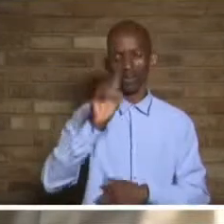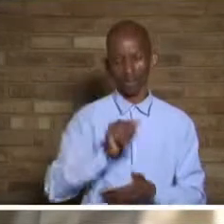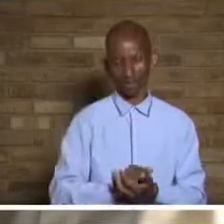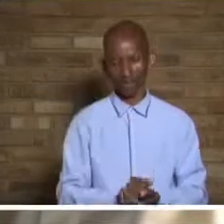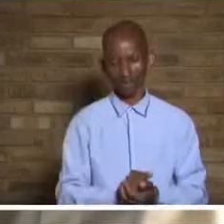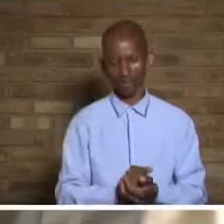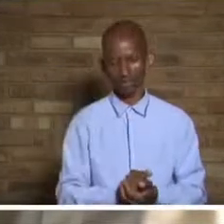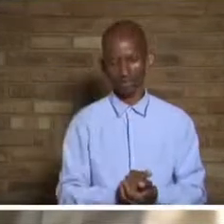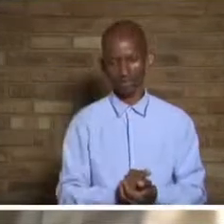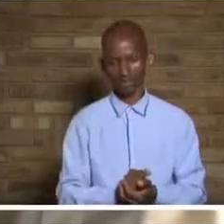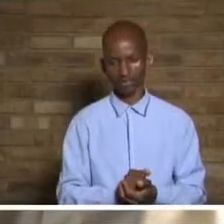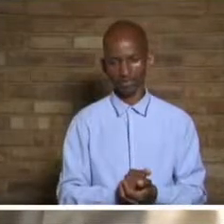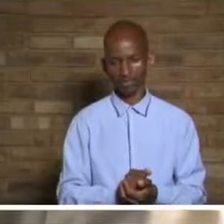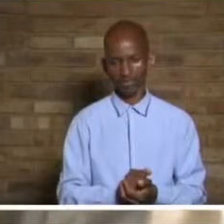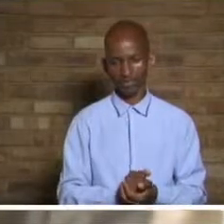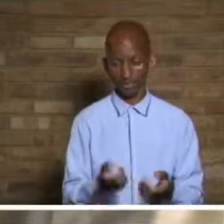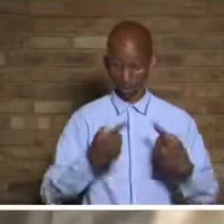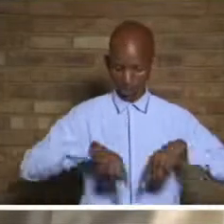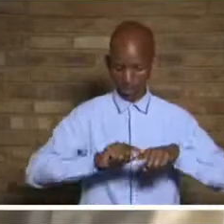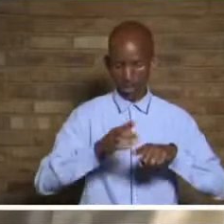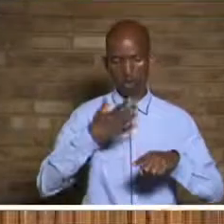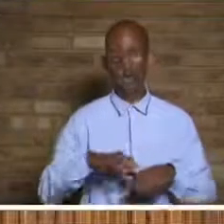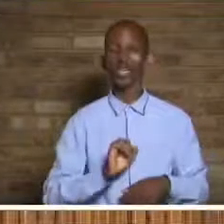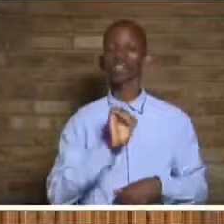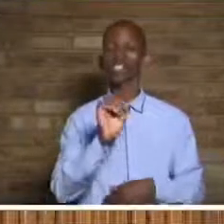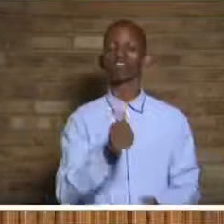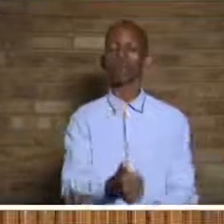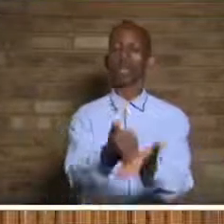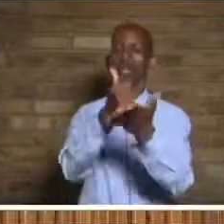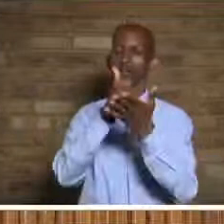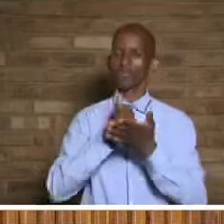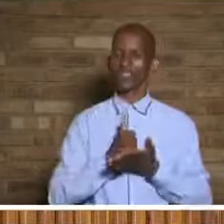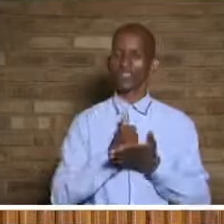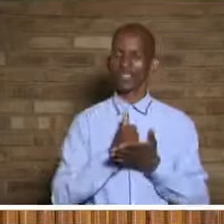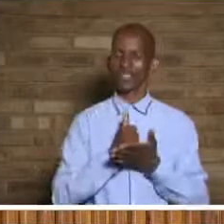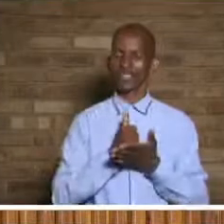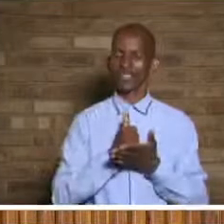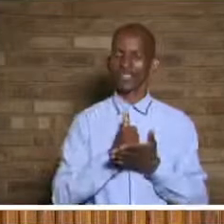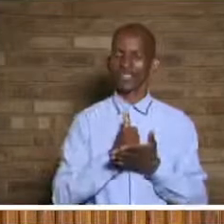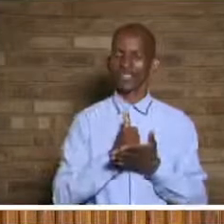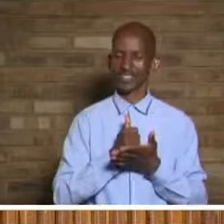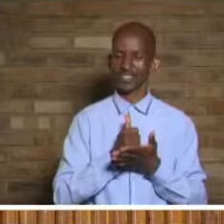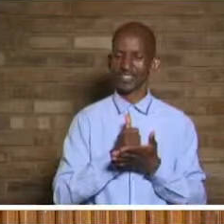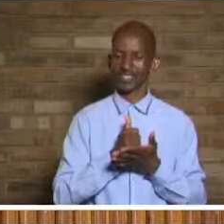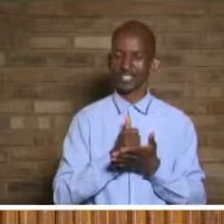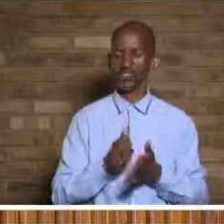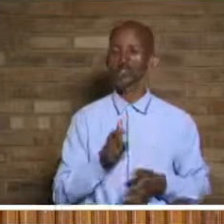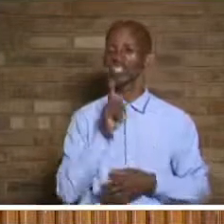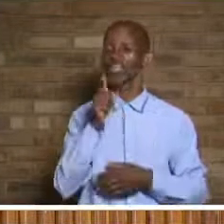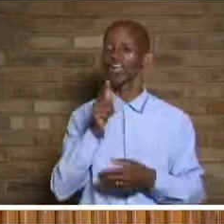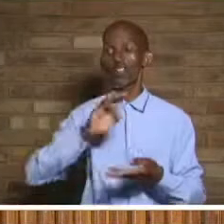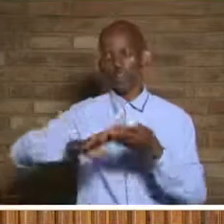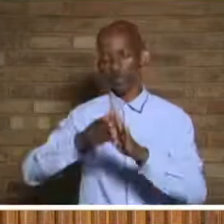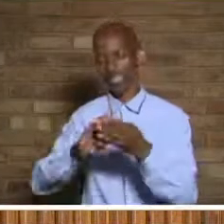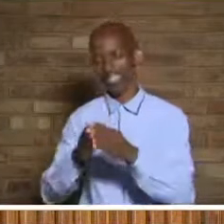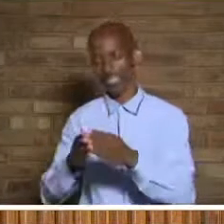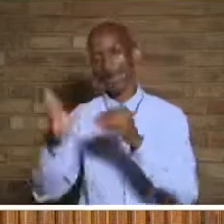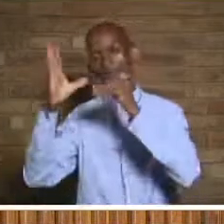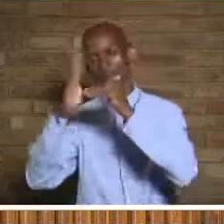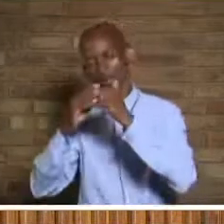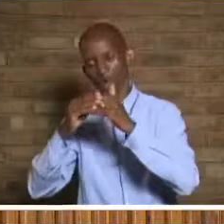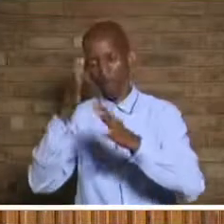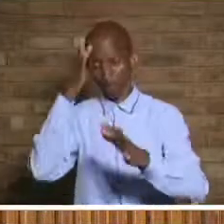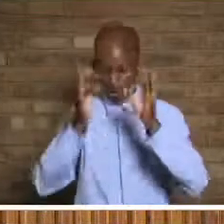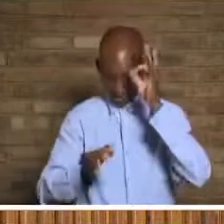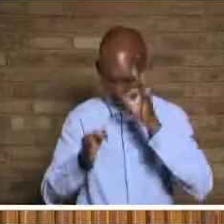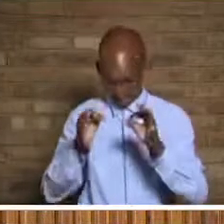Hammanskraal. We want yourself to assist us also to mobilize community members, political parties,